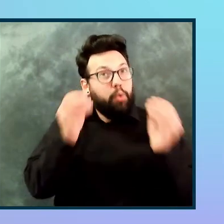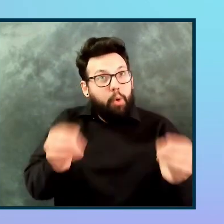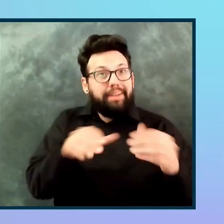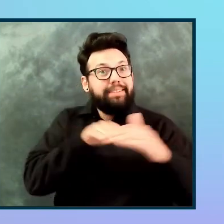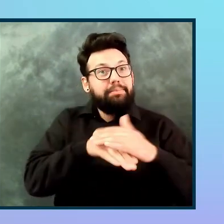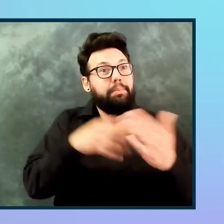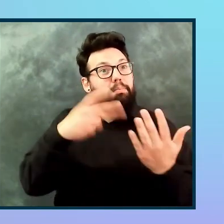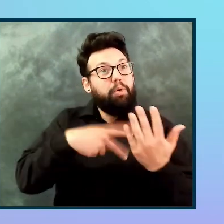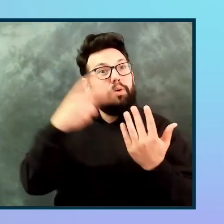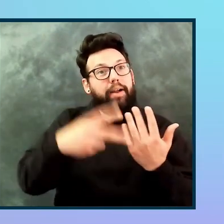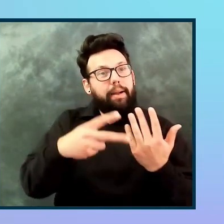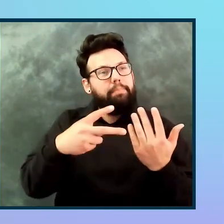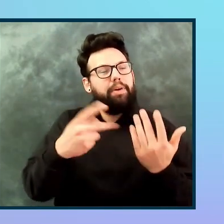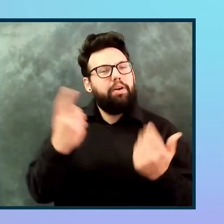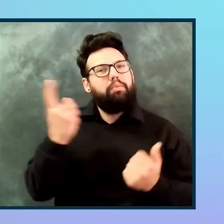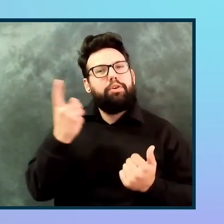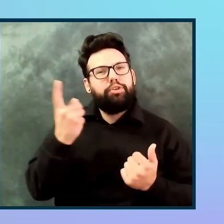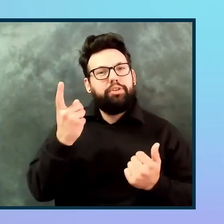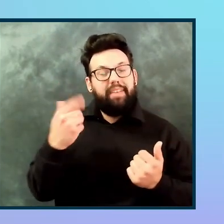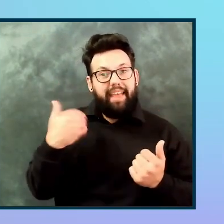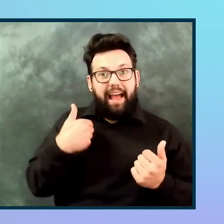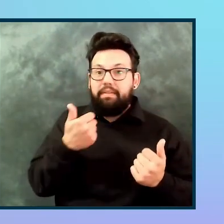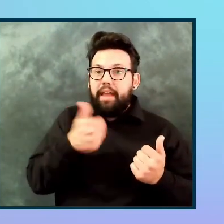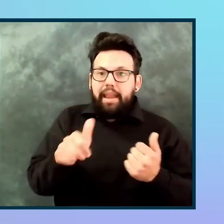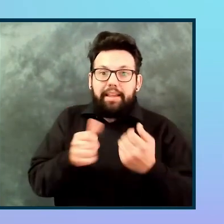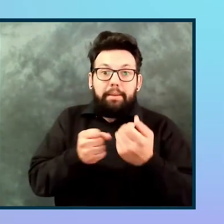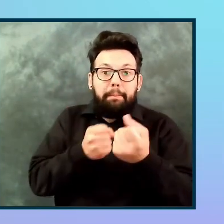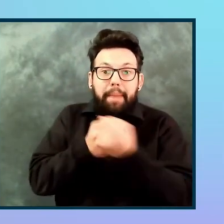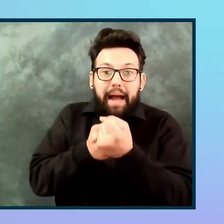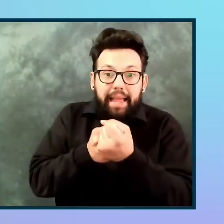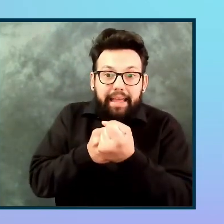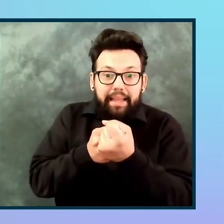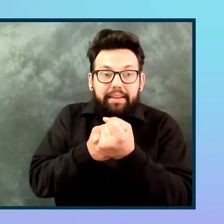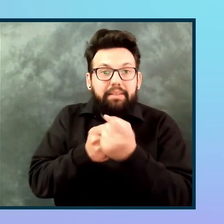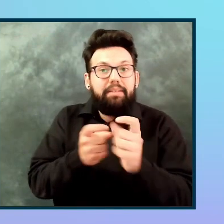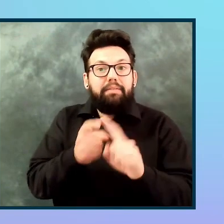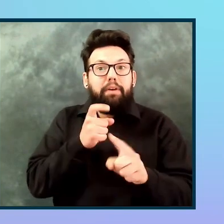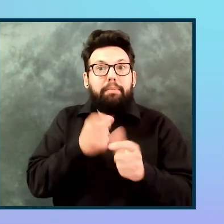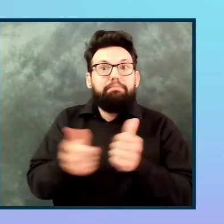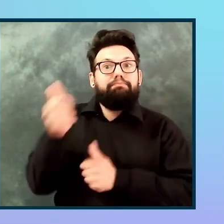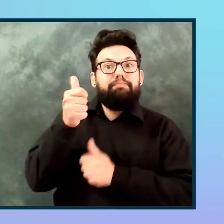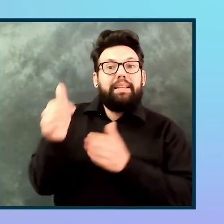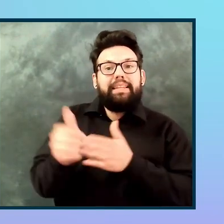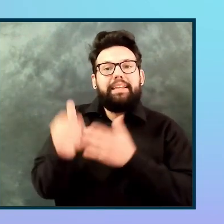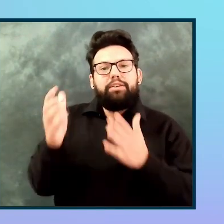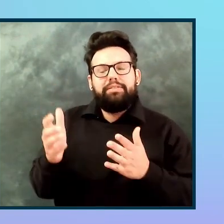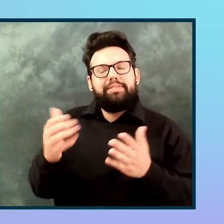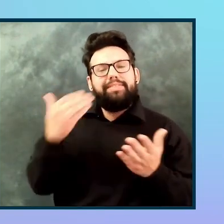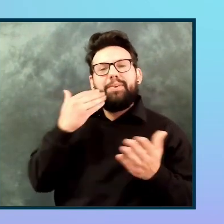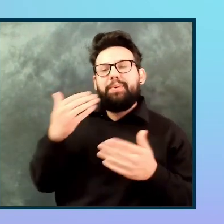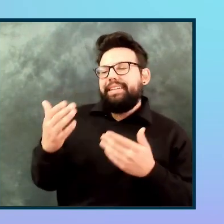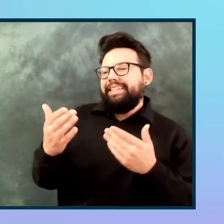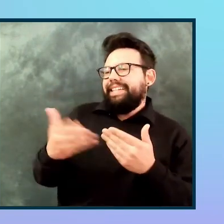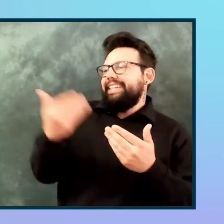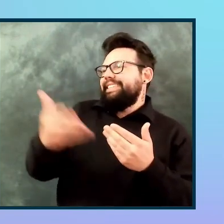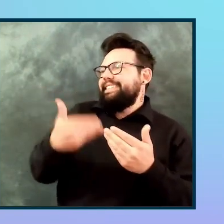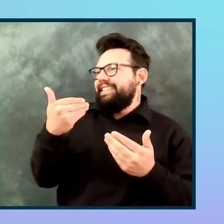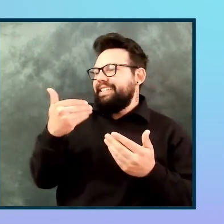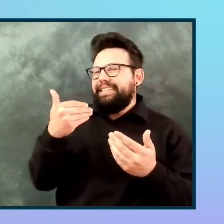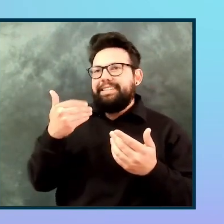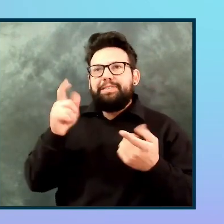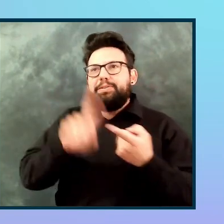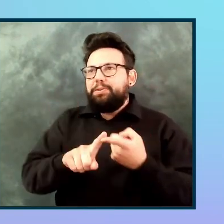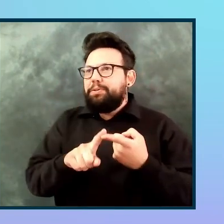not we have any type of buy-in. So it's always easy to push something when you have an advocate or you have someone who understands why it's